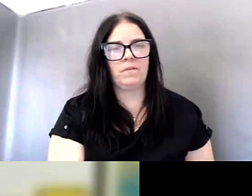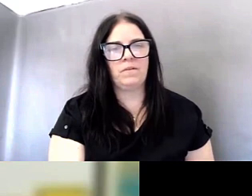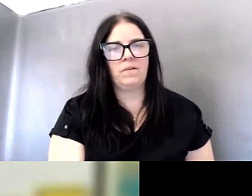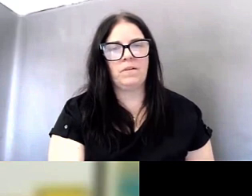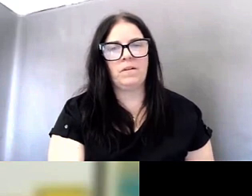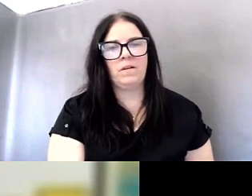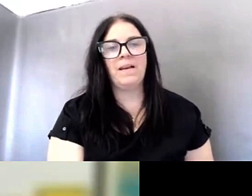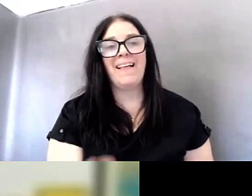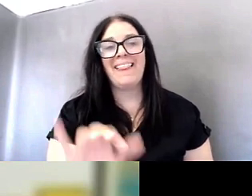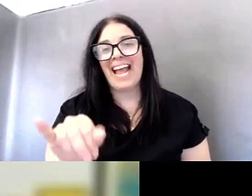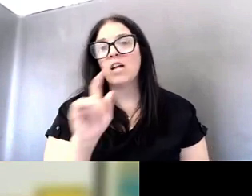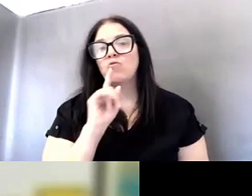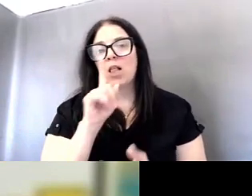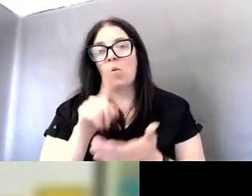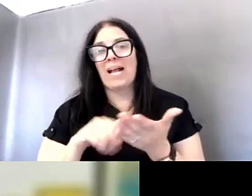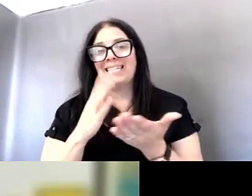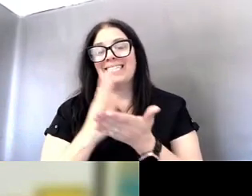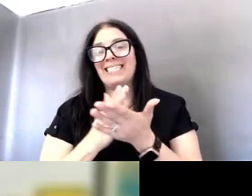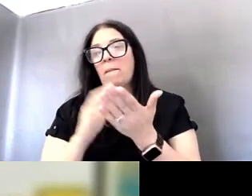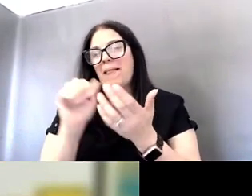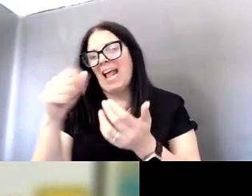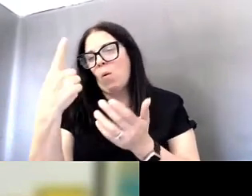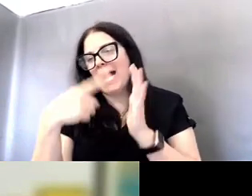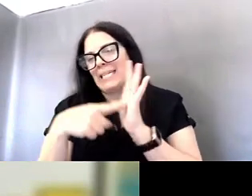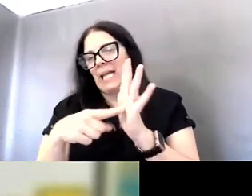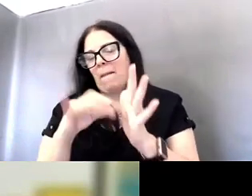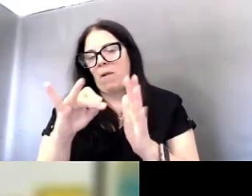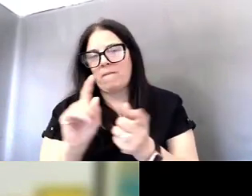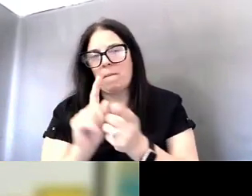of the modifications could entail.